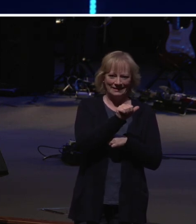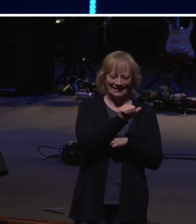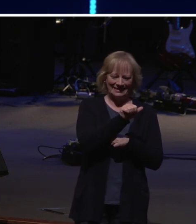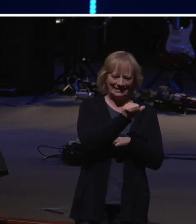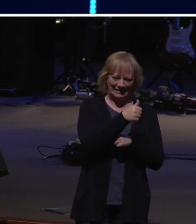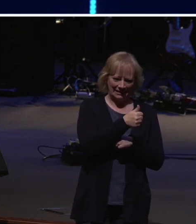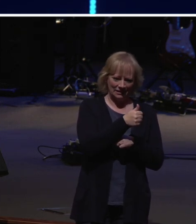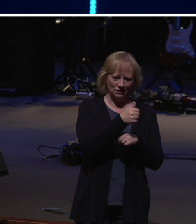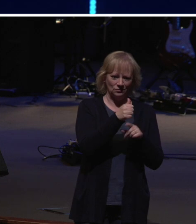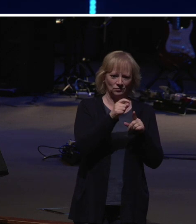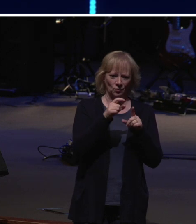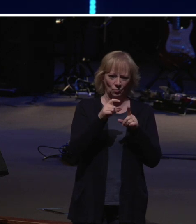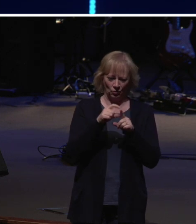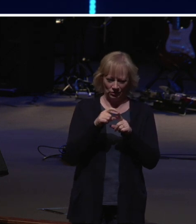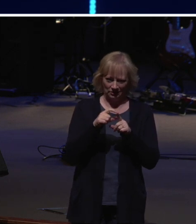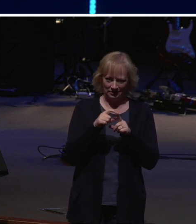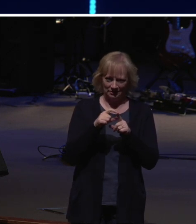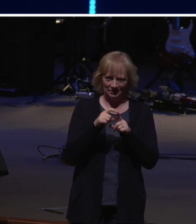These ten words,